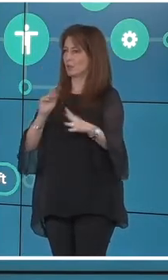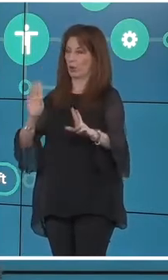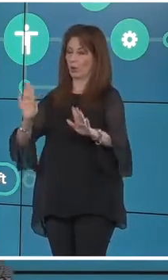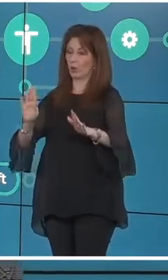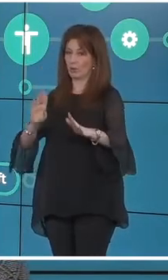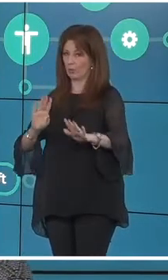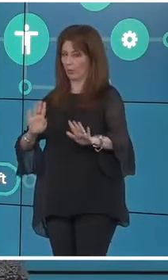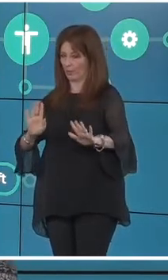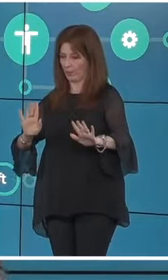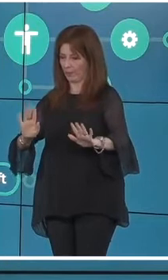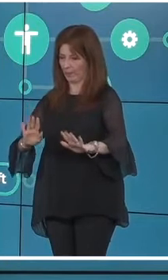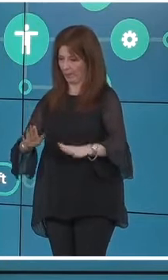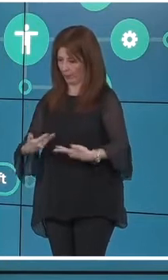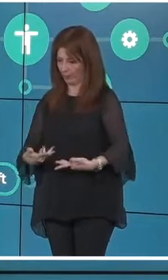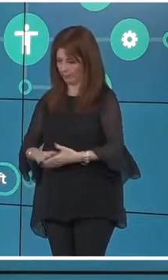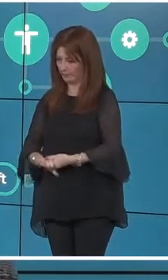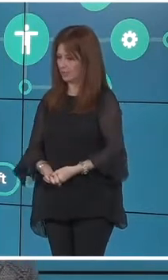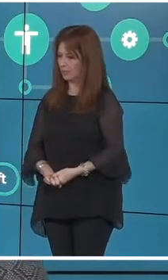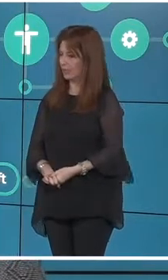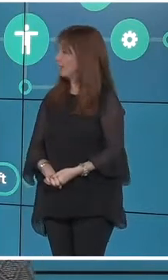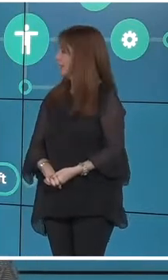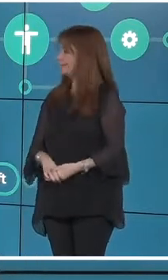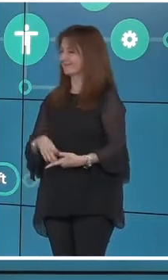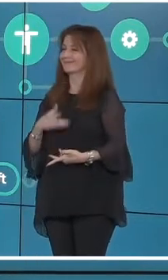again. So it'll come out.